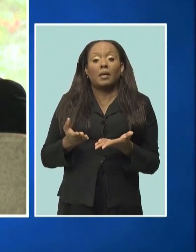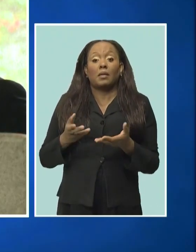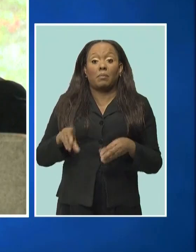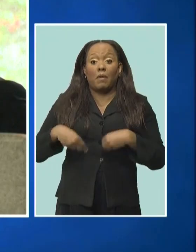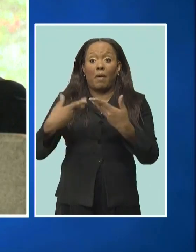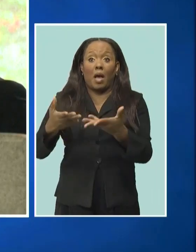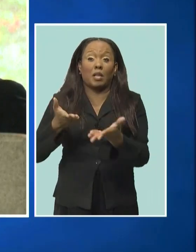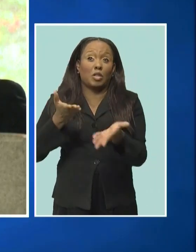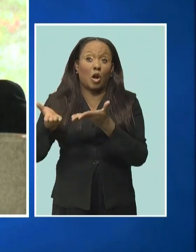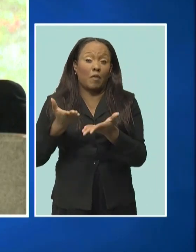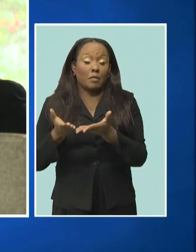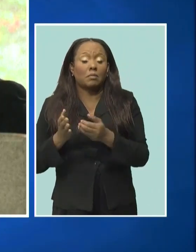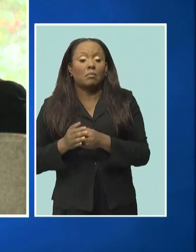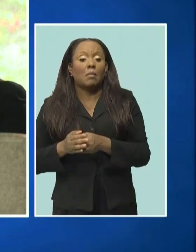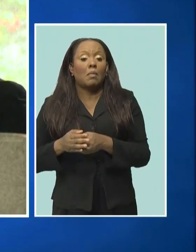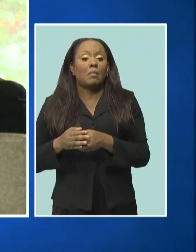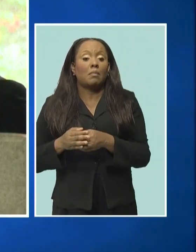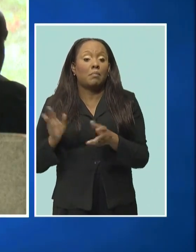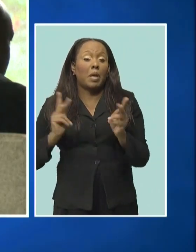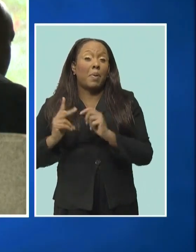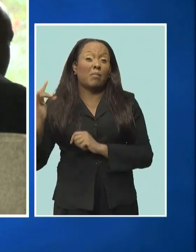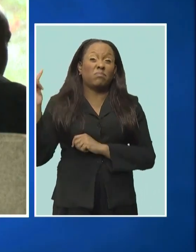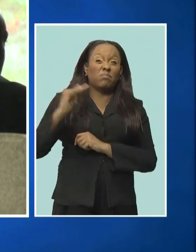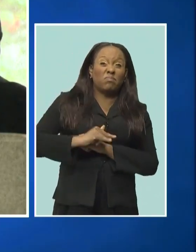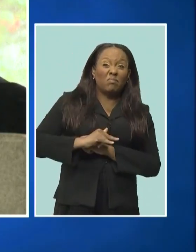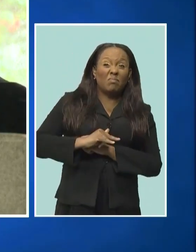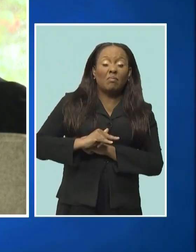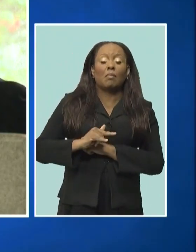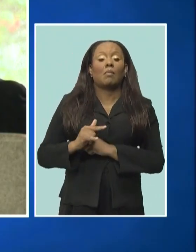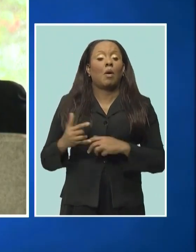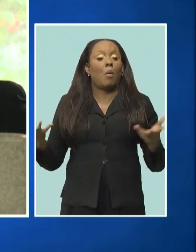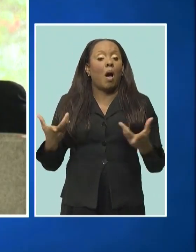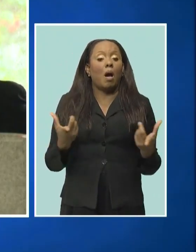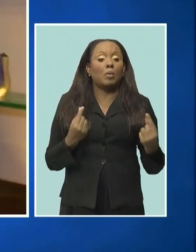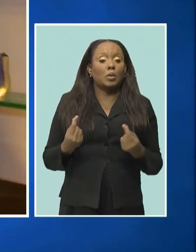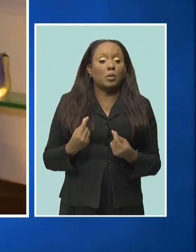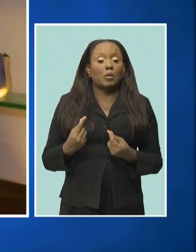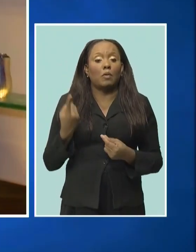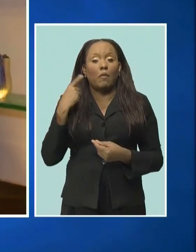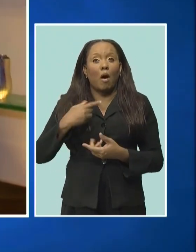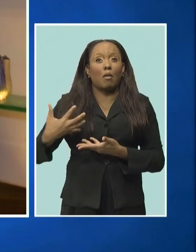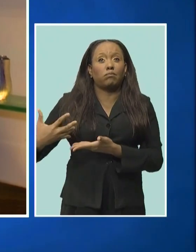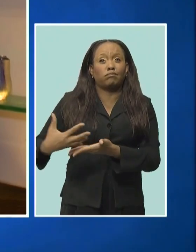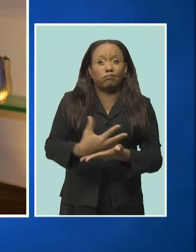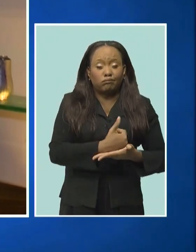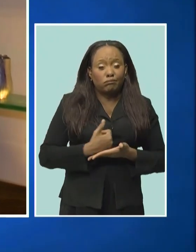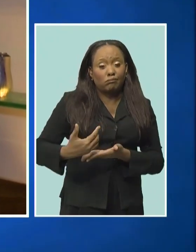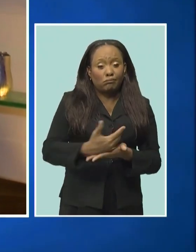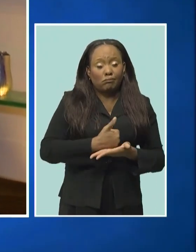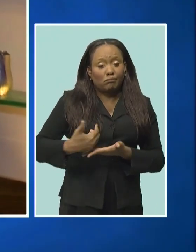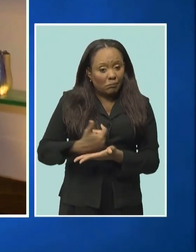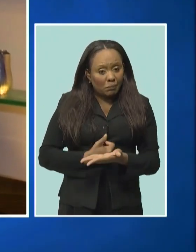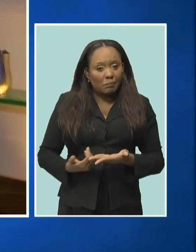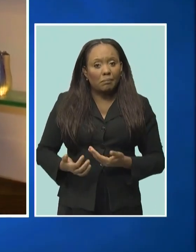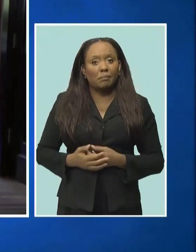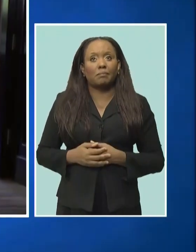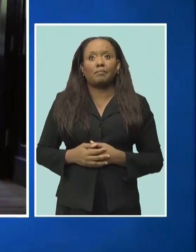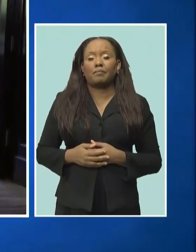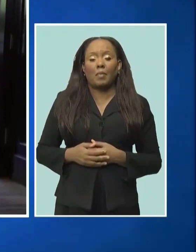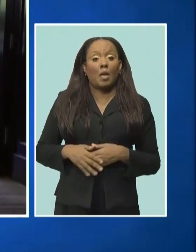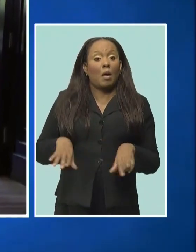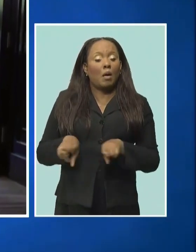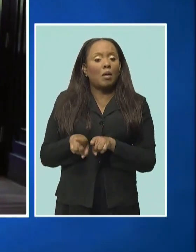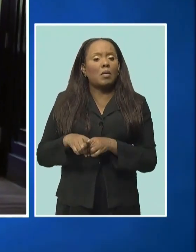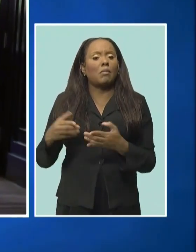that as tourists arrive, and that generates a certain amount of activity in the economy. The issue of modernizing the sector has also been